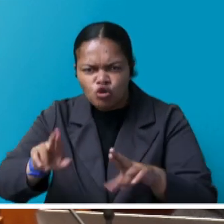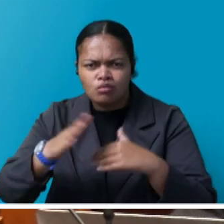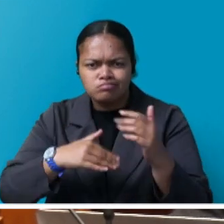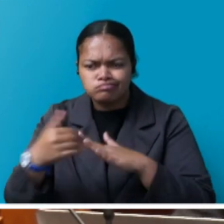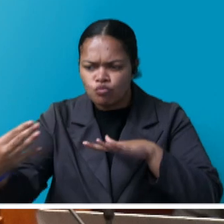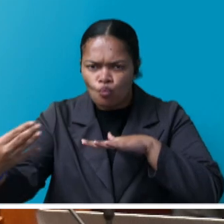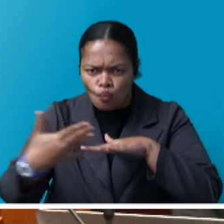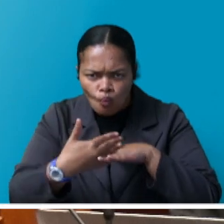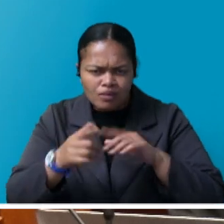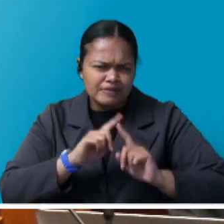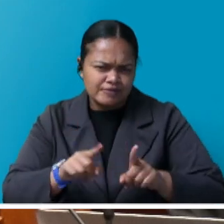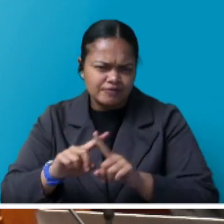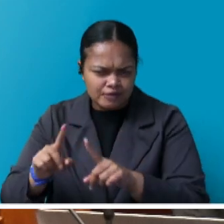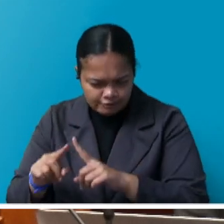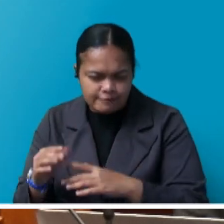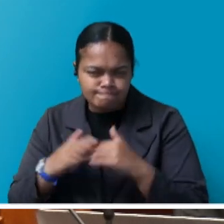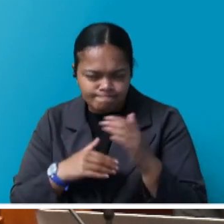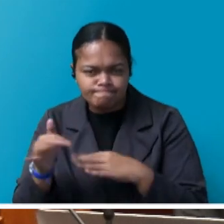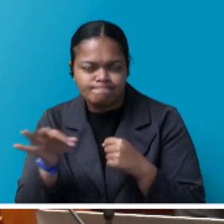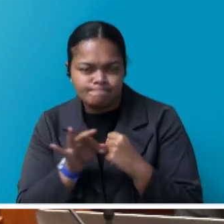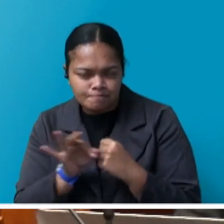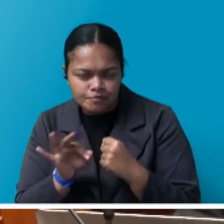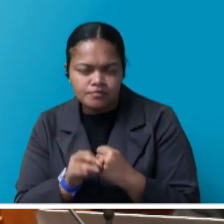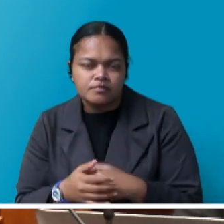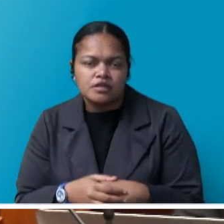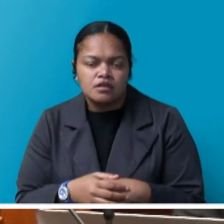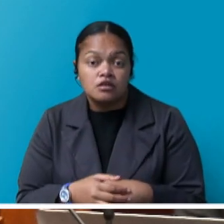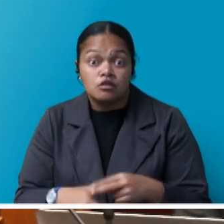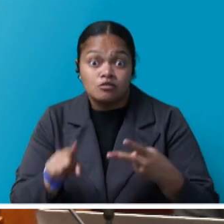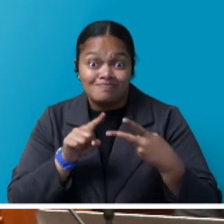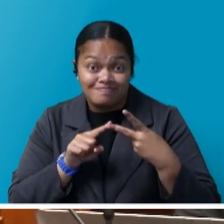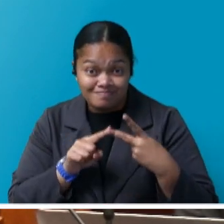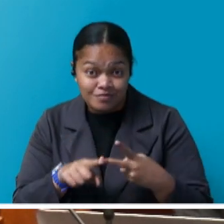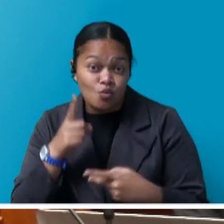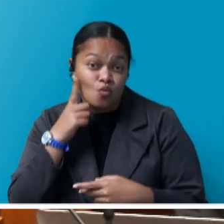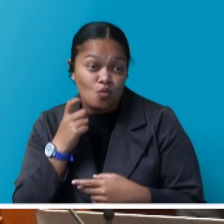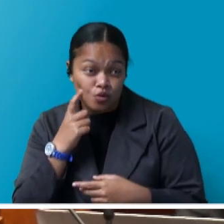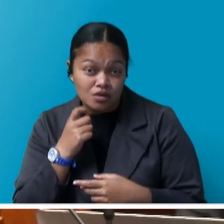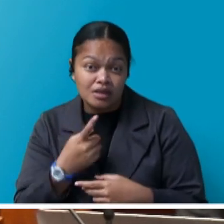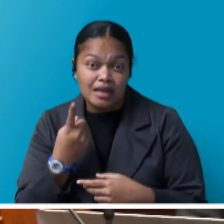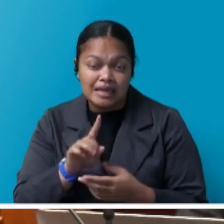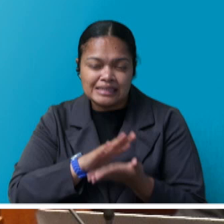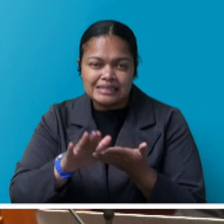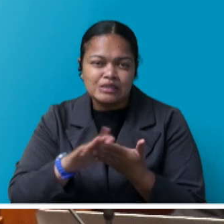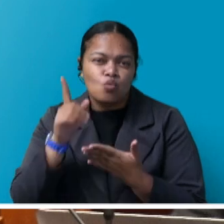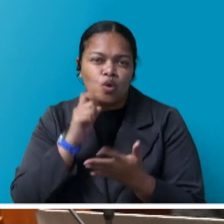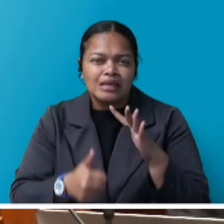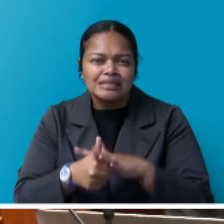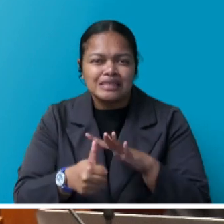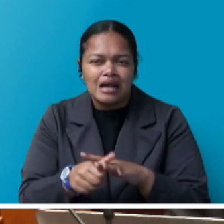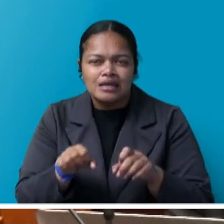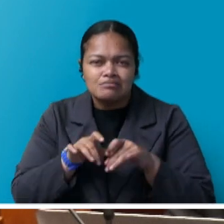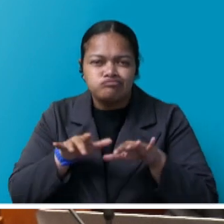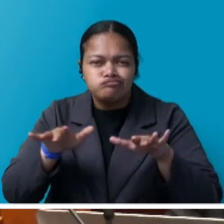supply systems to enhance connectivity and productivity. 2, water and sanitation access, expanding access